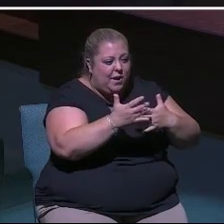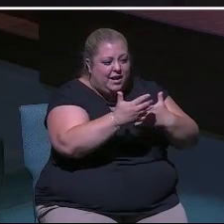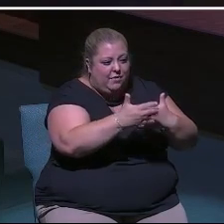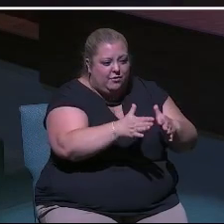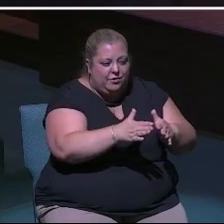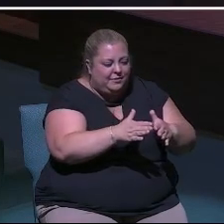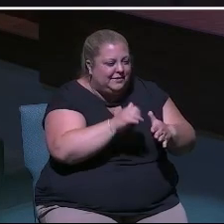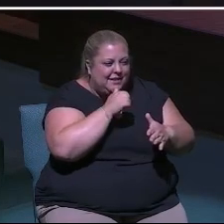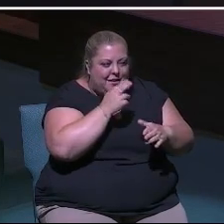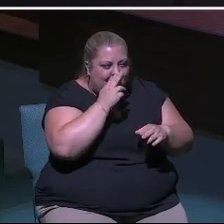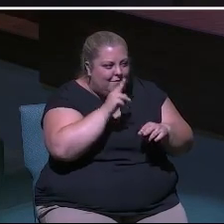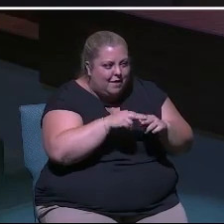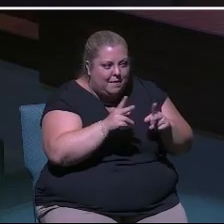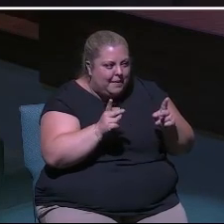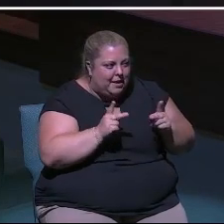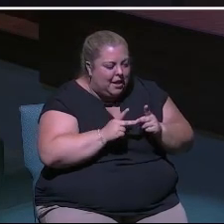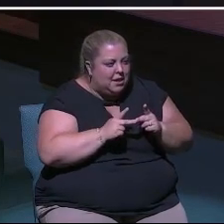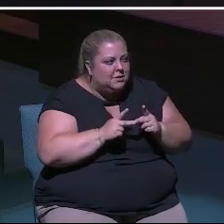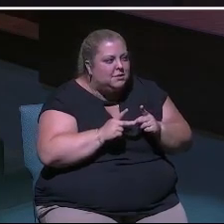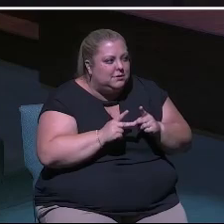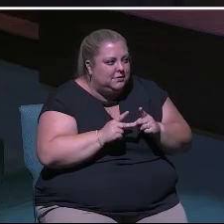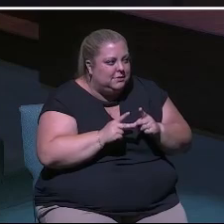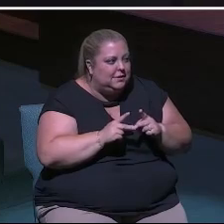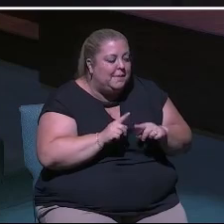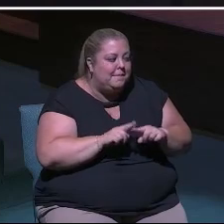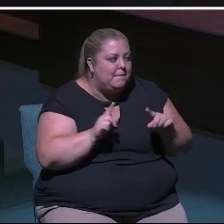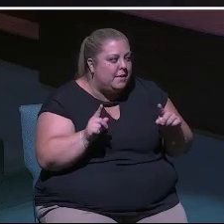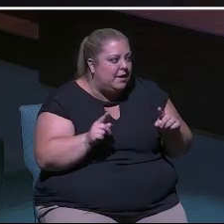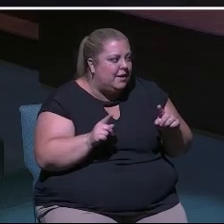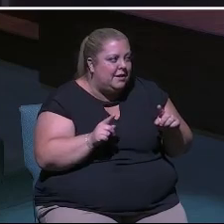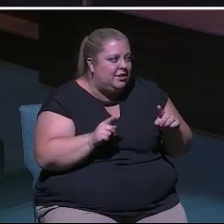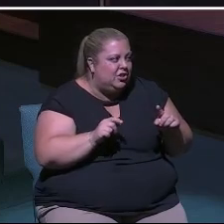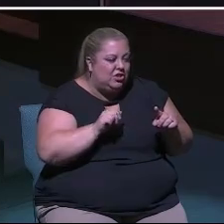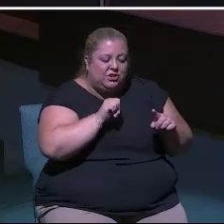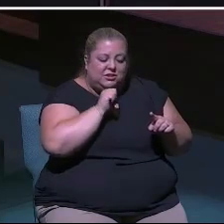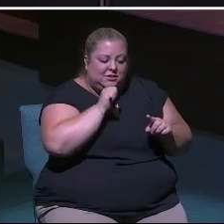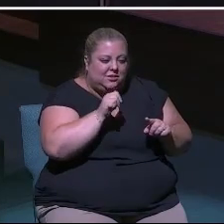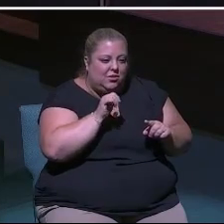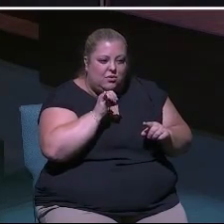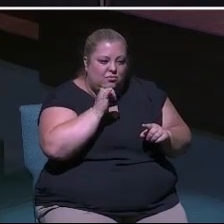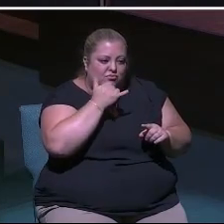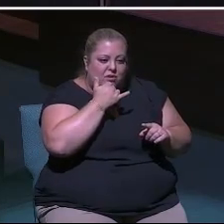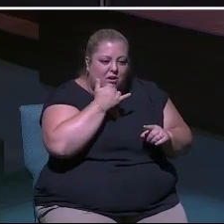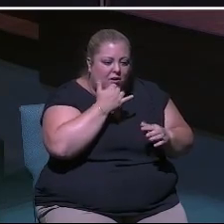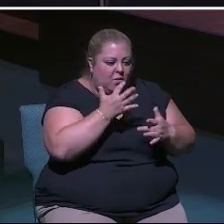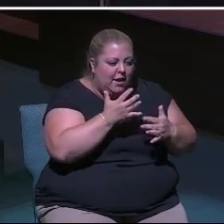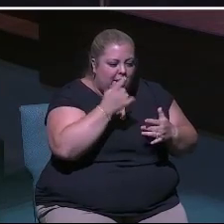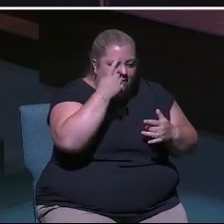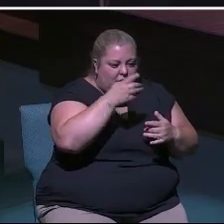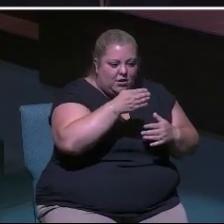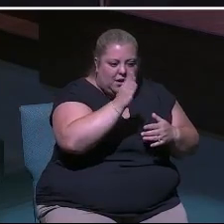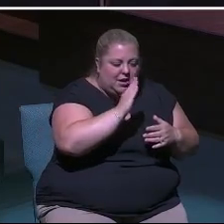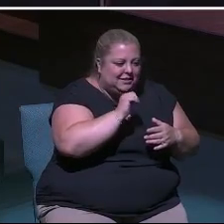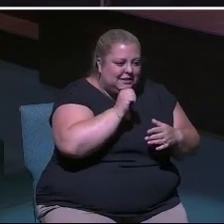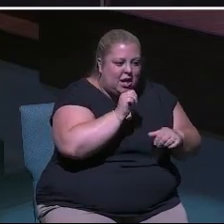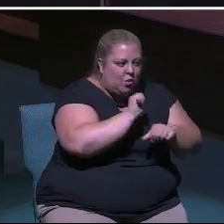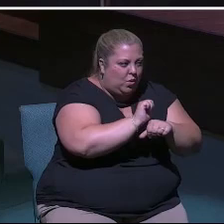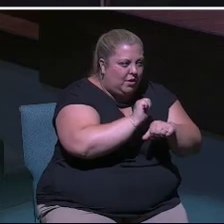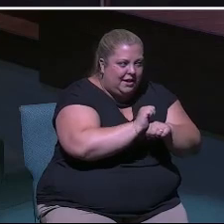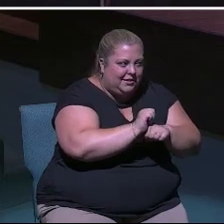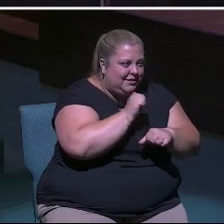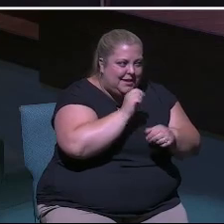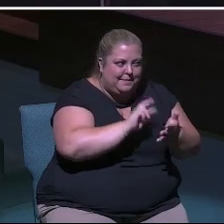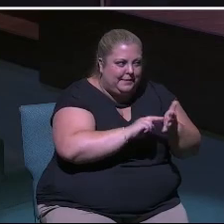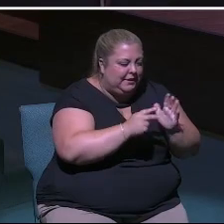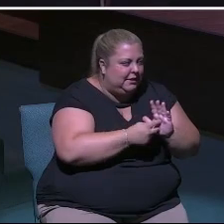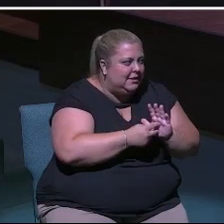to be. But don't mistake your waiting for God not working. I just thought of that. That's